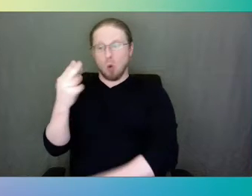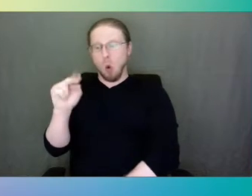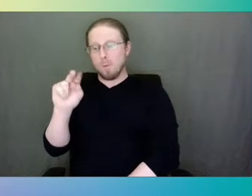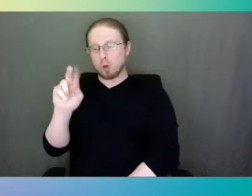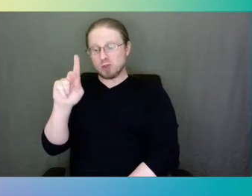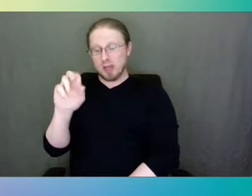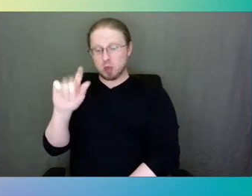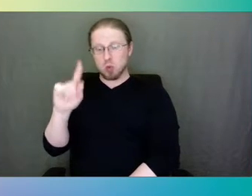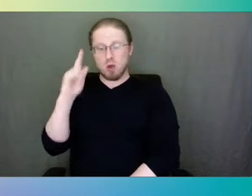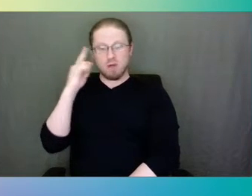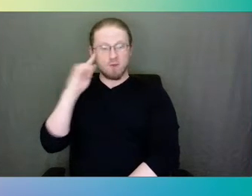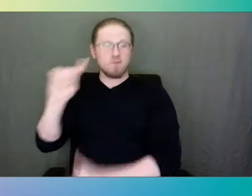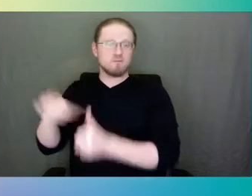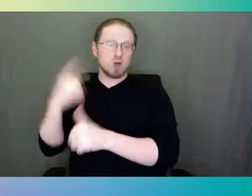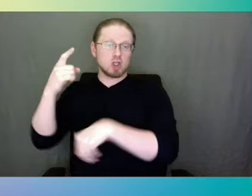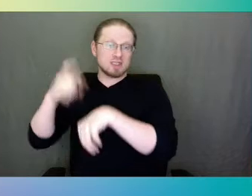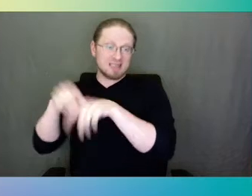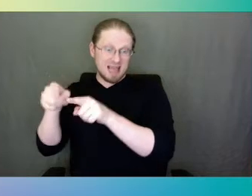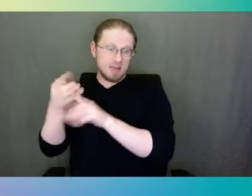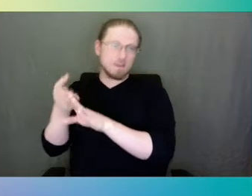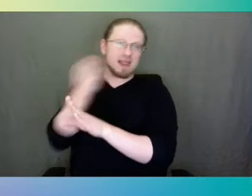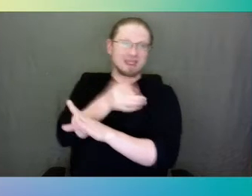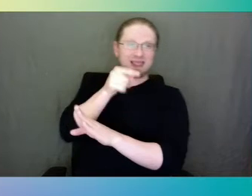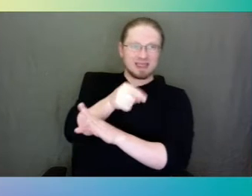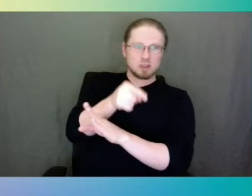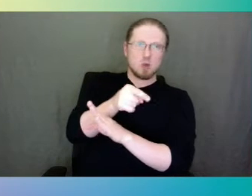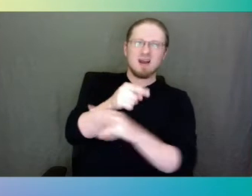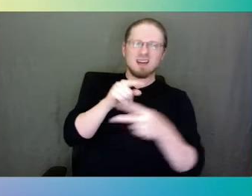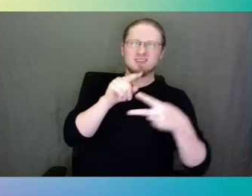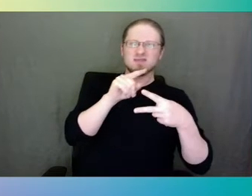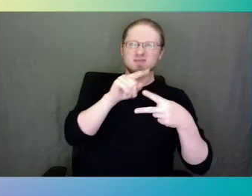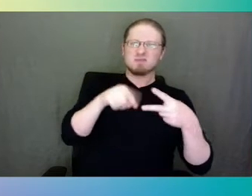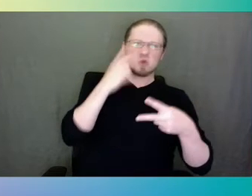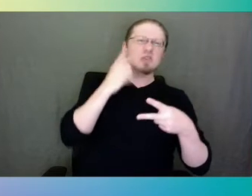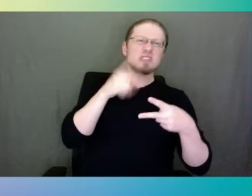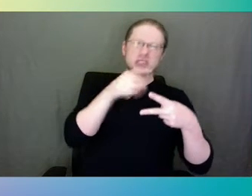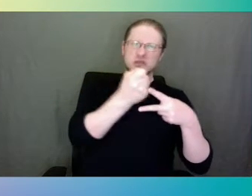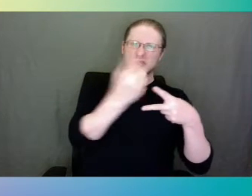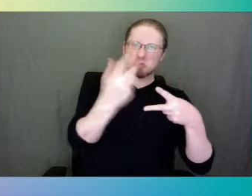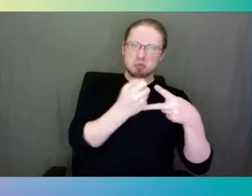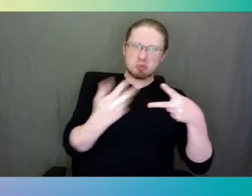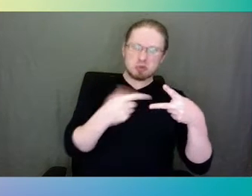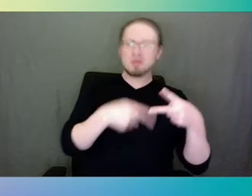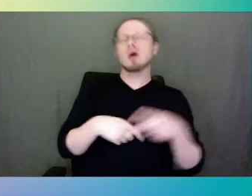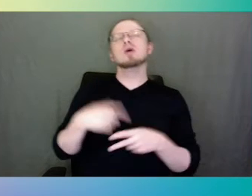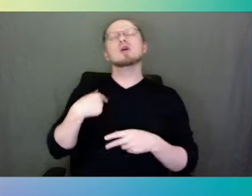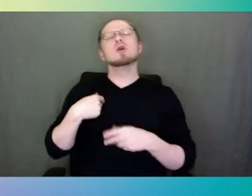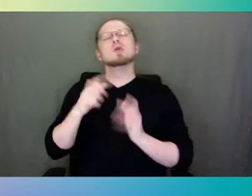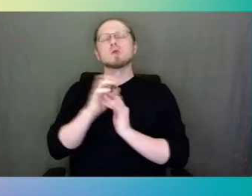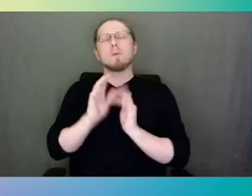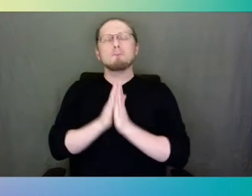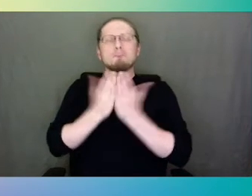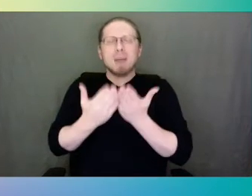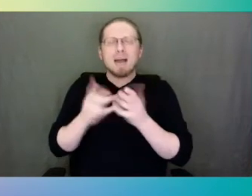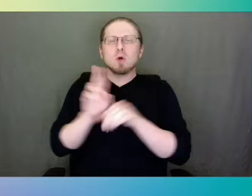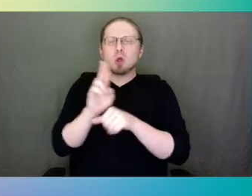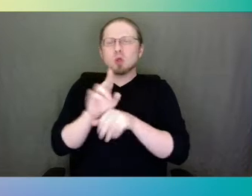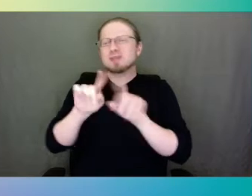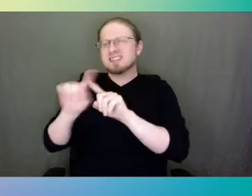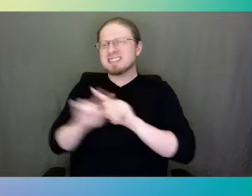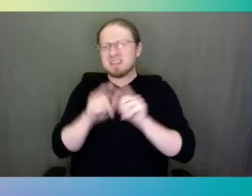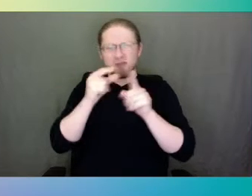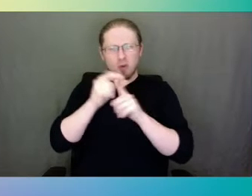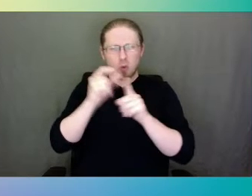these verses over time. They've explained them differently over time, over the centuries. And we really have to look at the